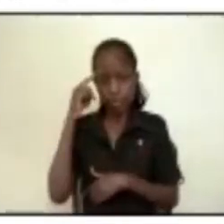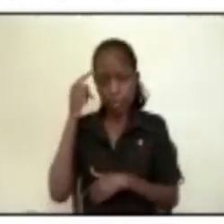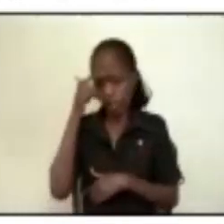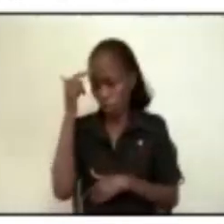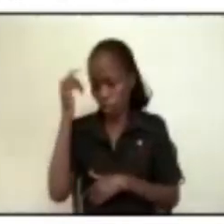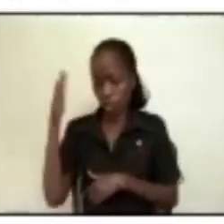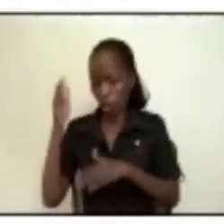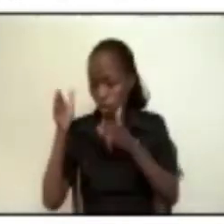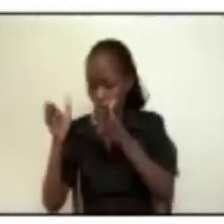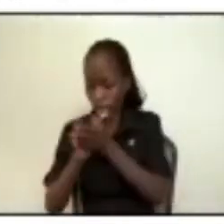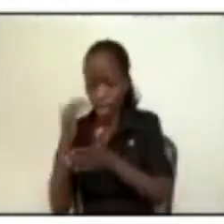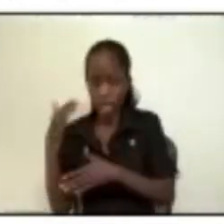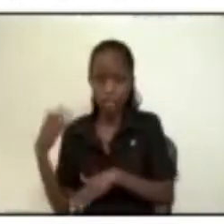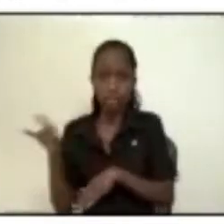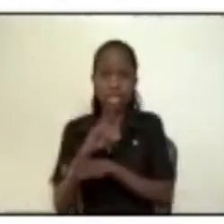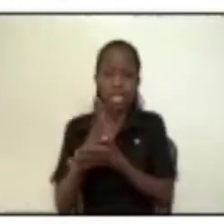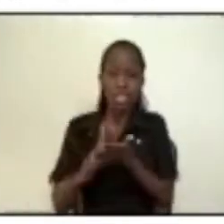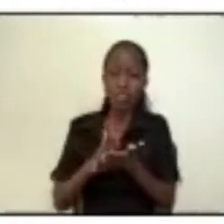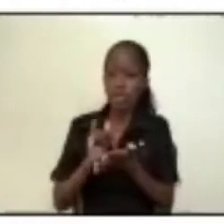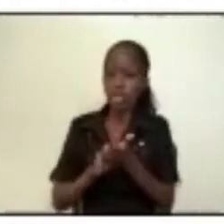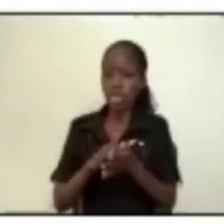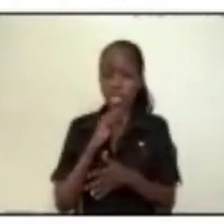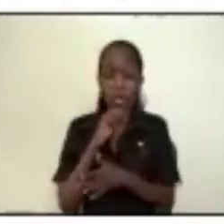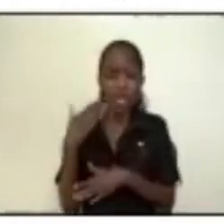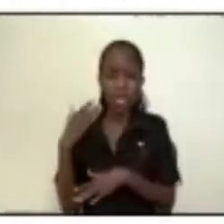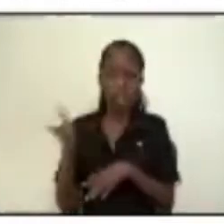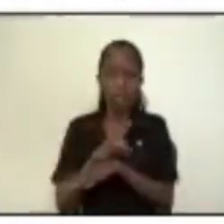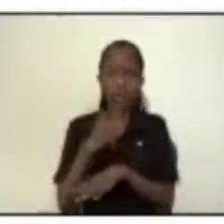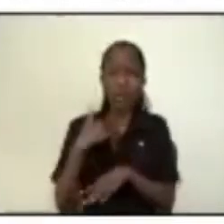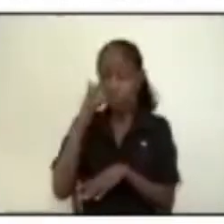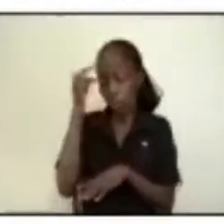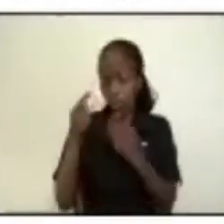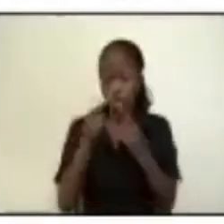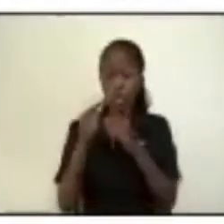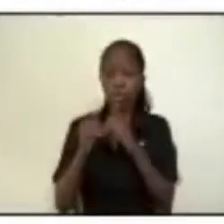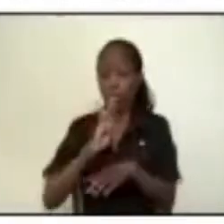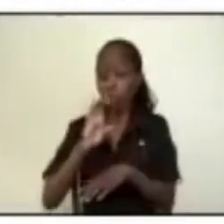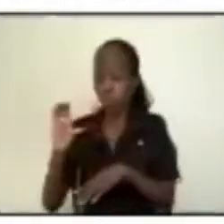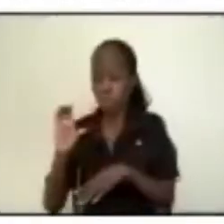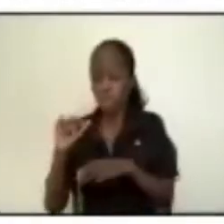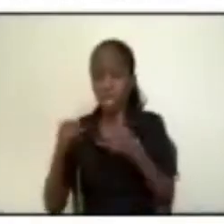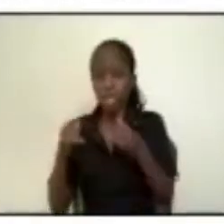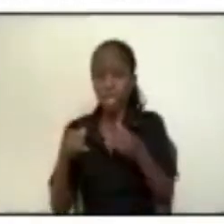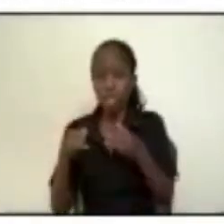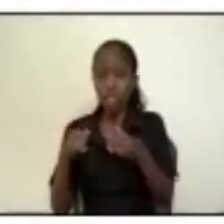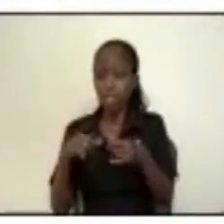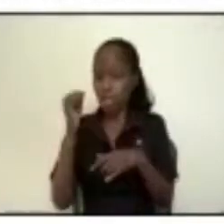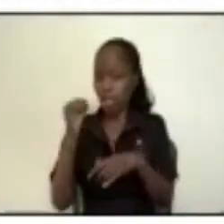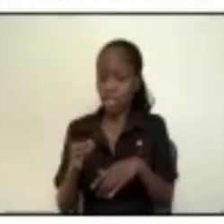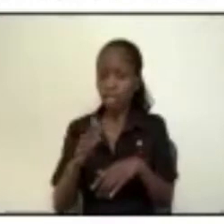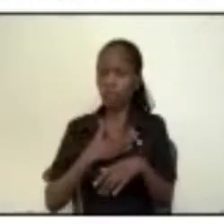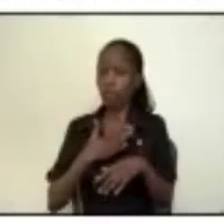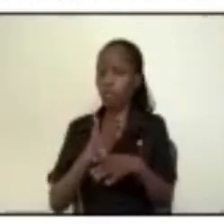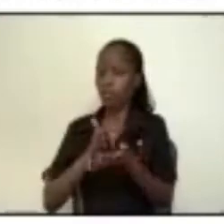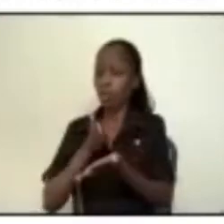day-to-day basis, it's something that I grapple with every single day, because when you talk about BBC News and you talk about a pan-African show, if I'm to be very